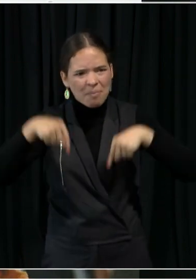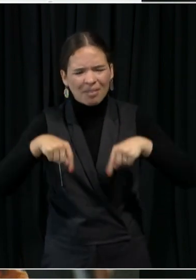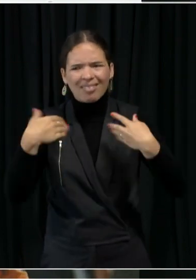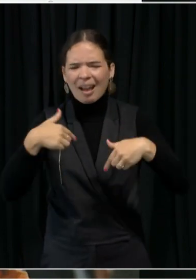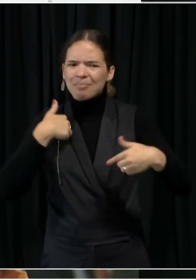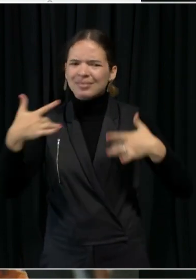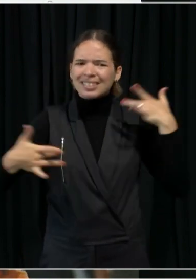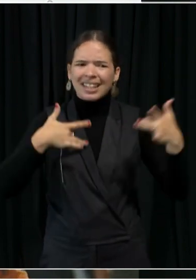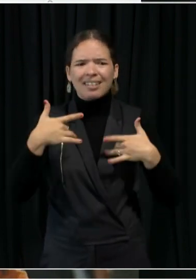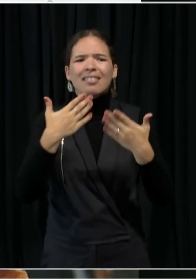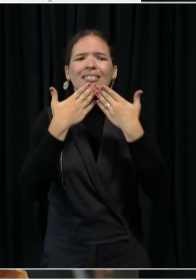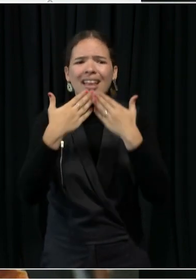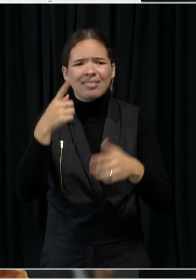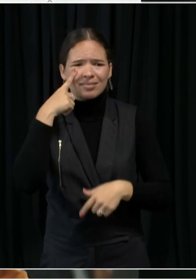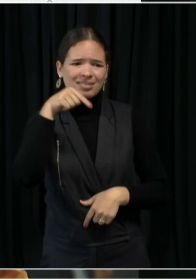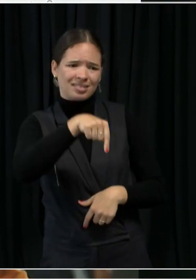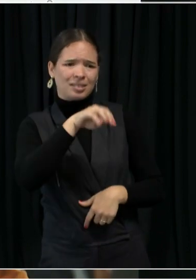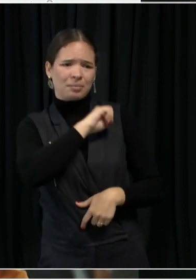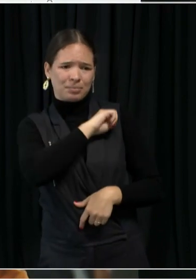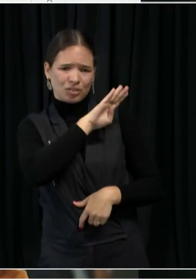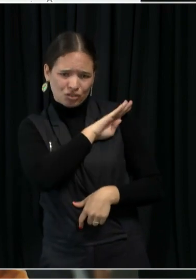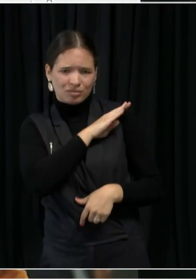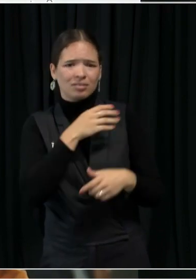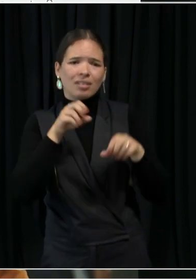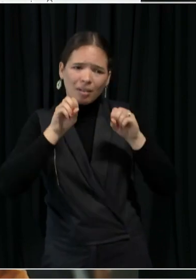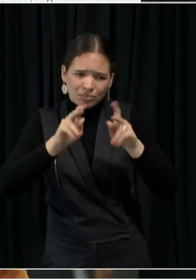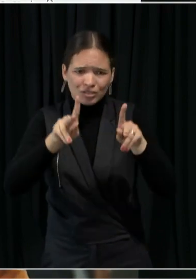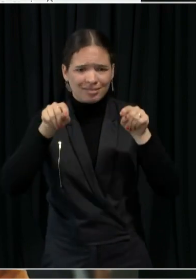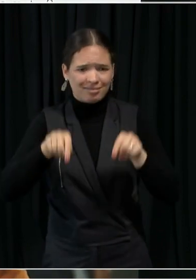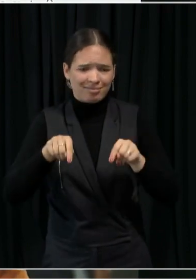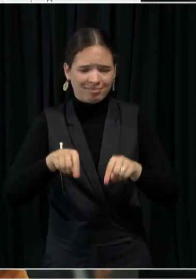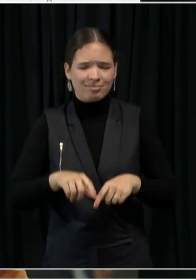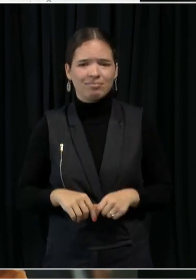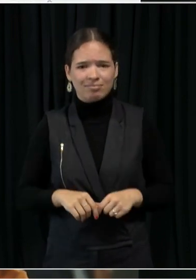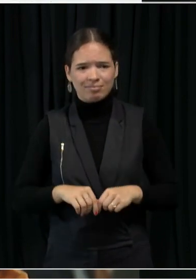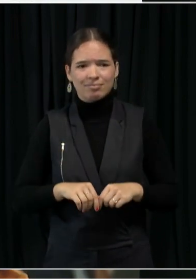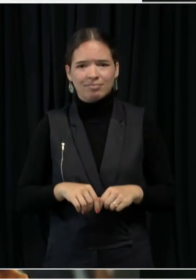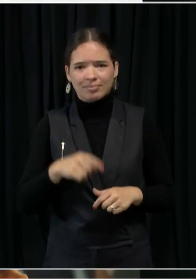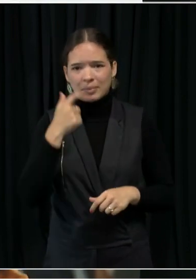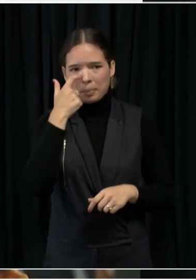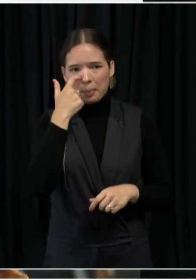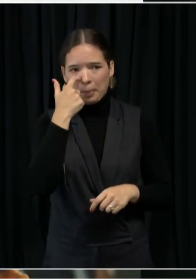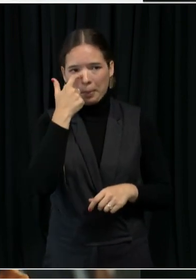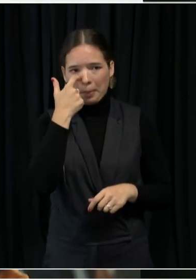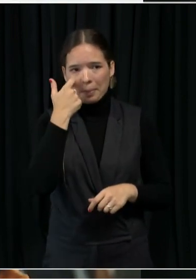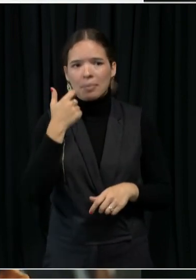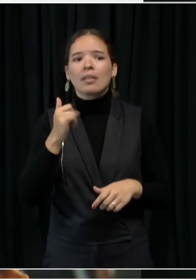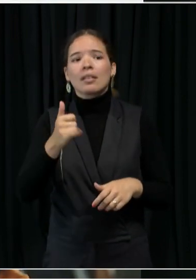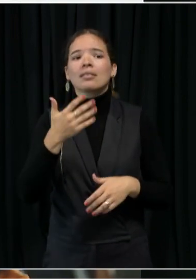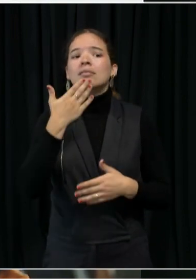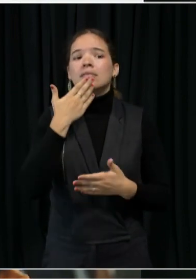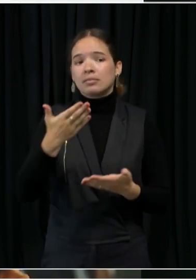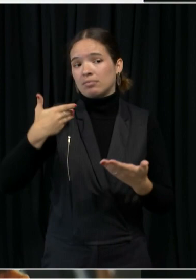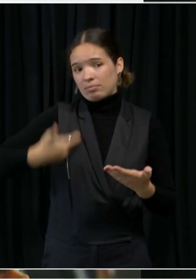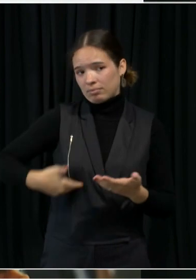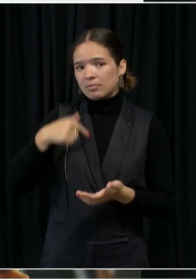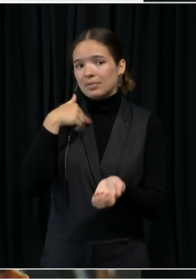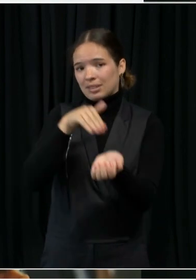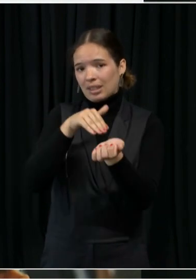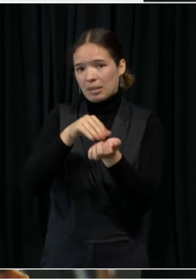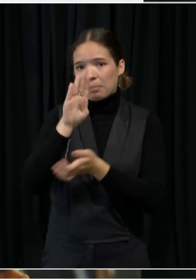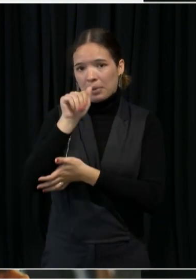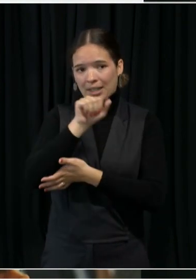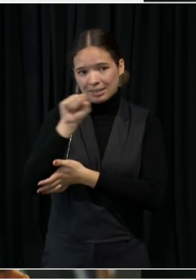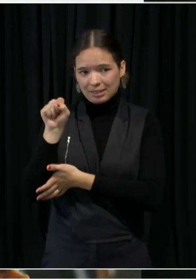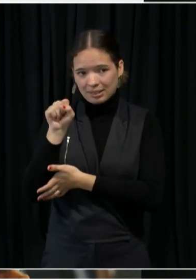the opportunity to be here, and of course to our distinguished guests in front of me. My name is Barbara Bass. I have several hats